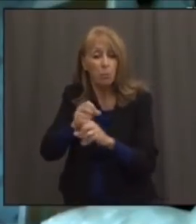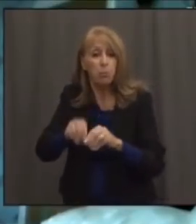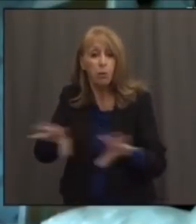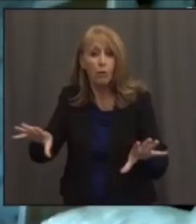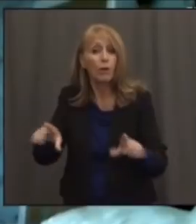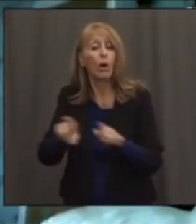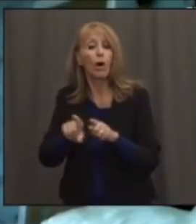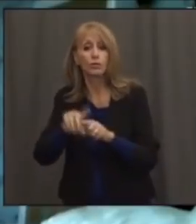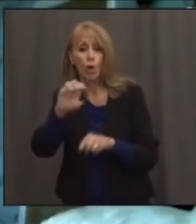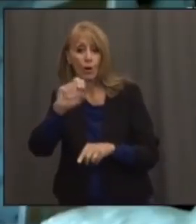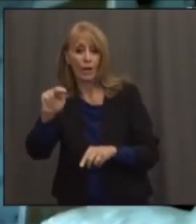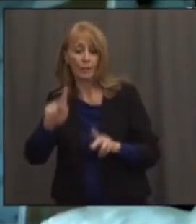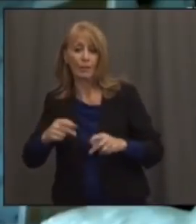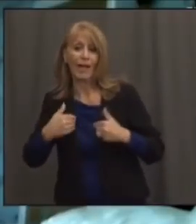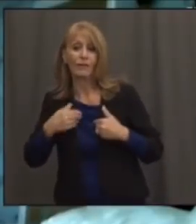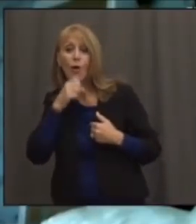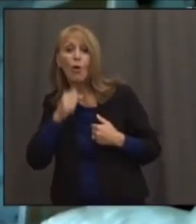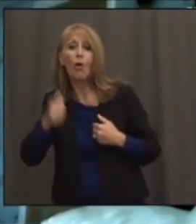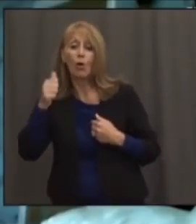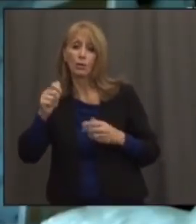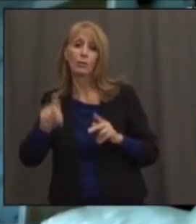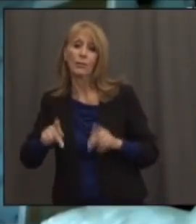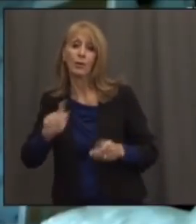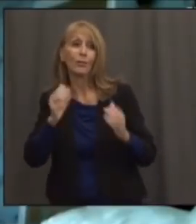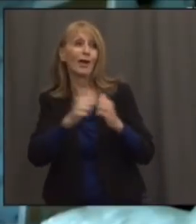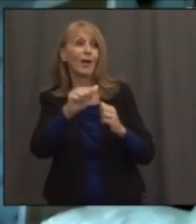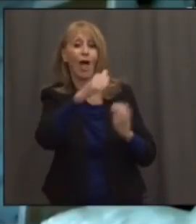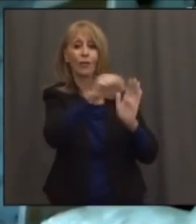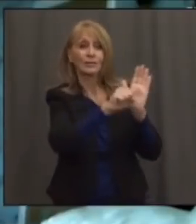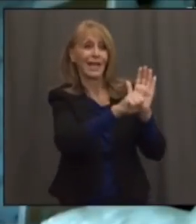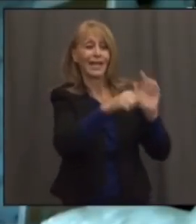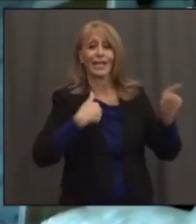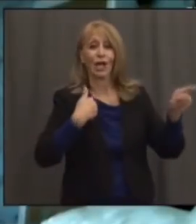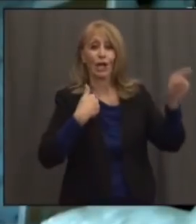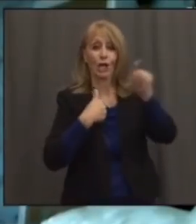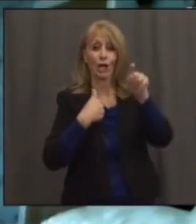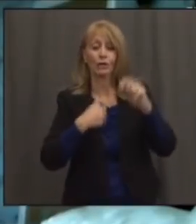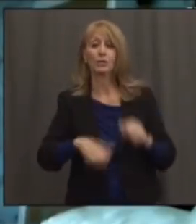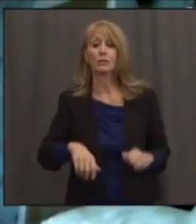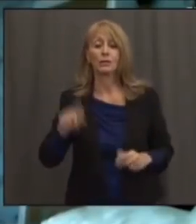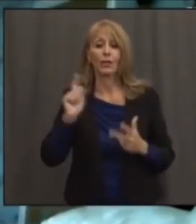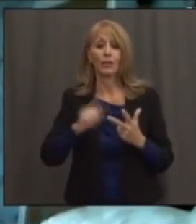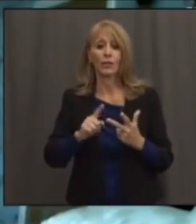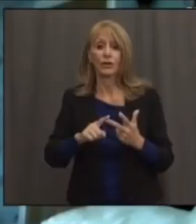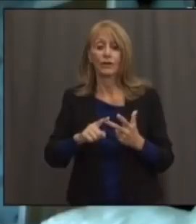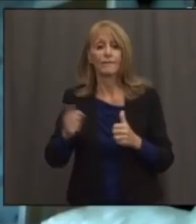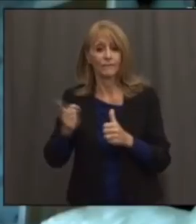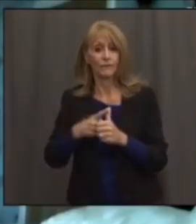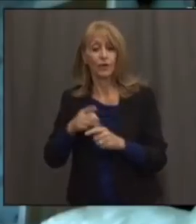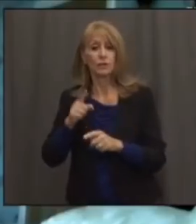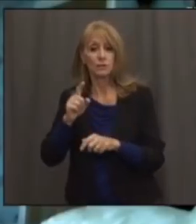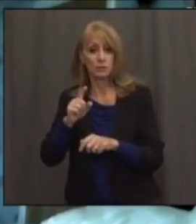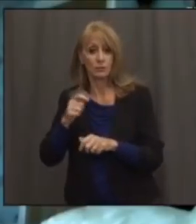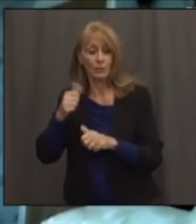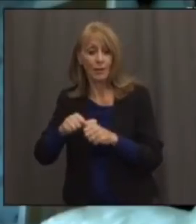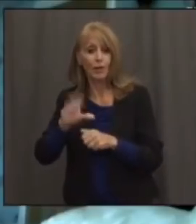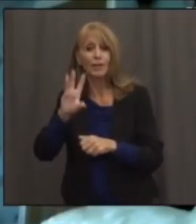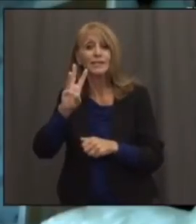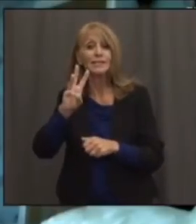older, many times older than other states. And the third is that initial surge, like